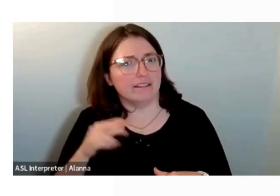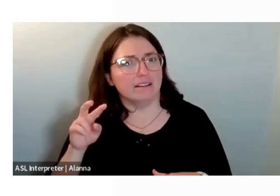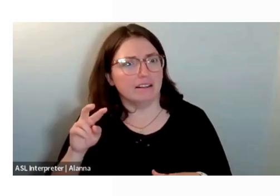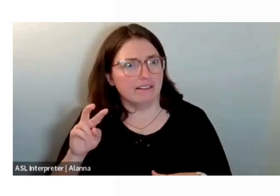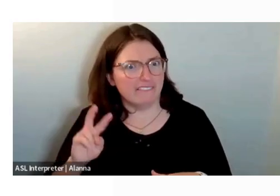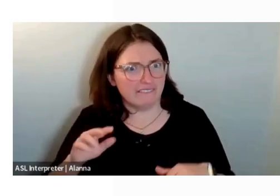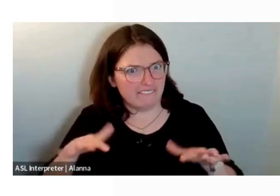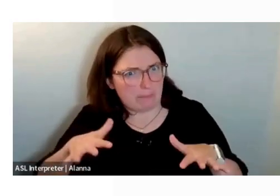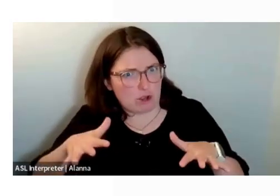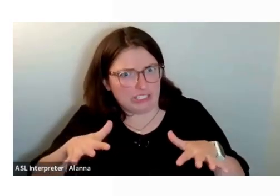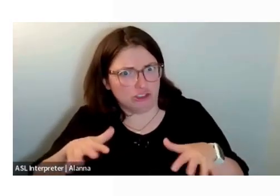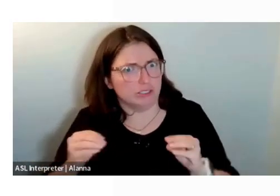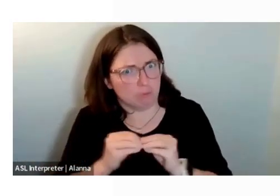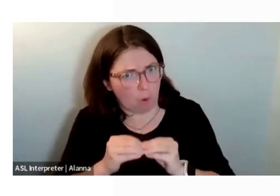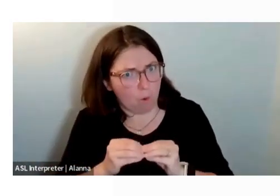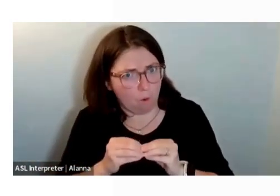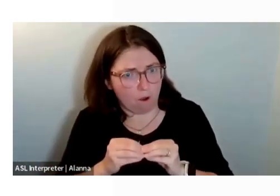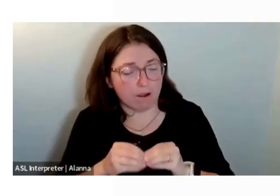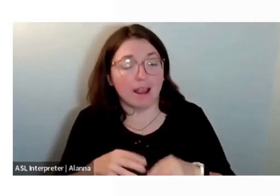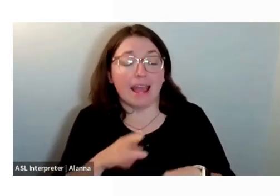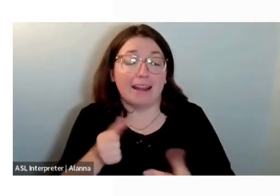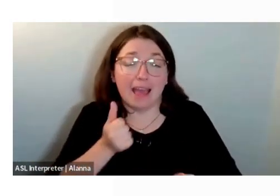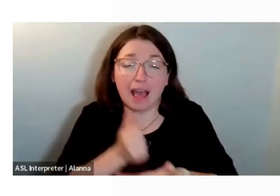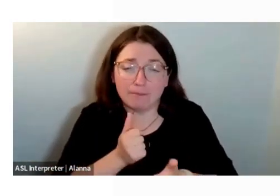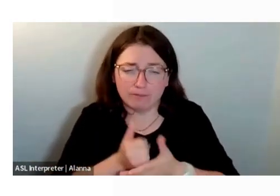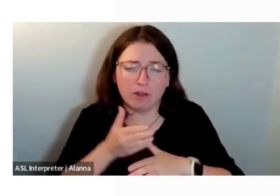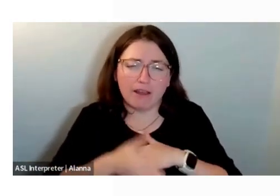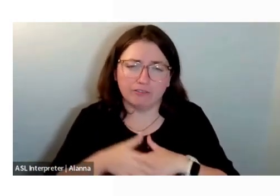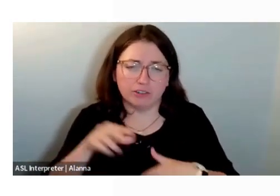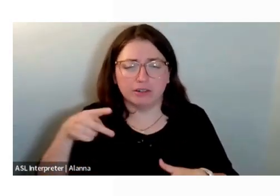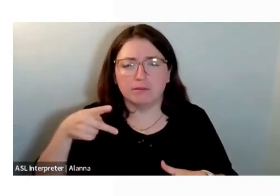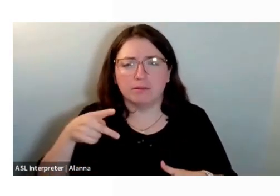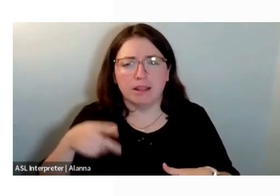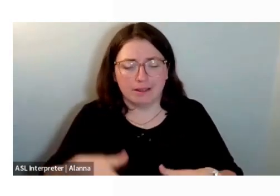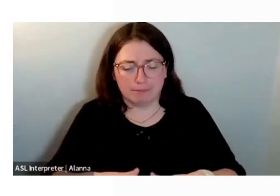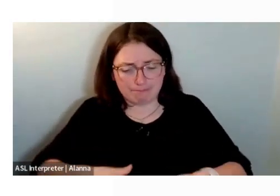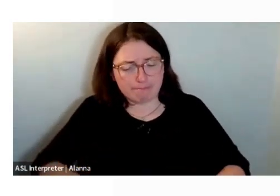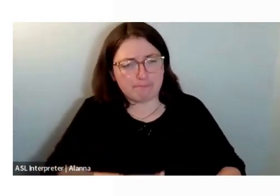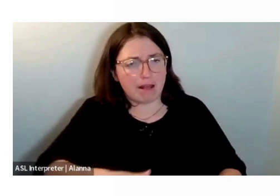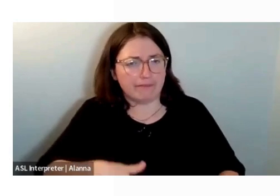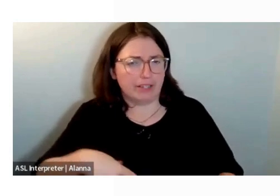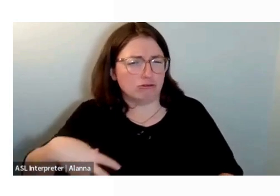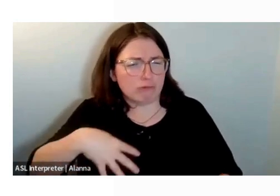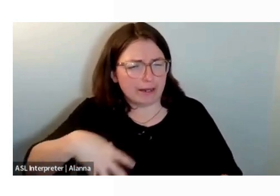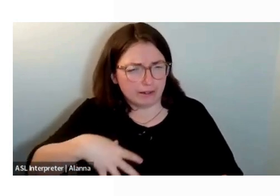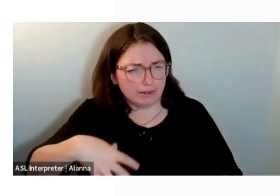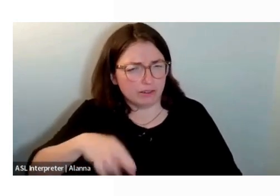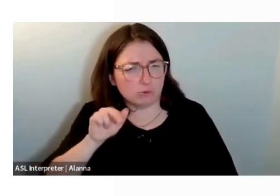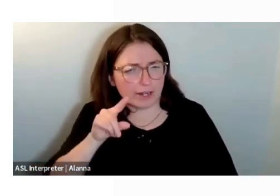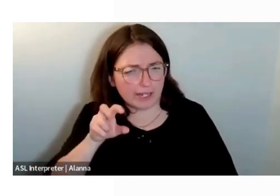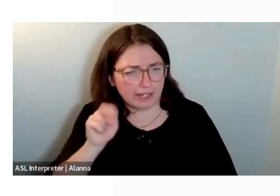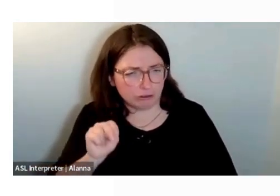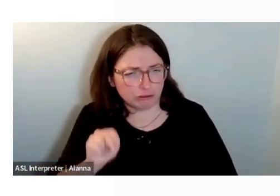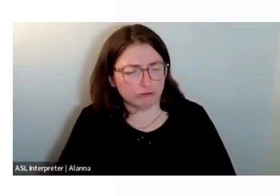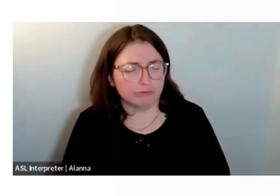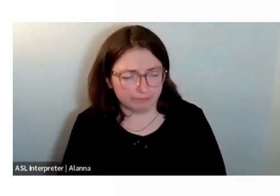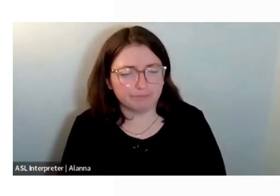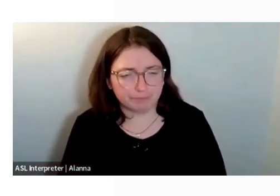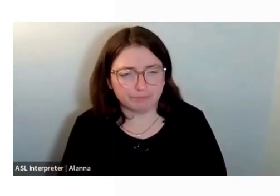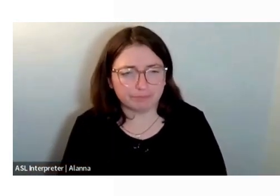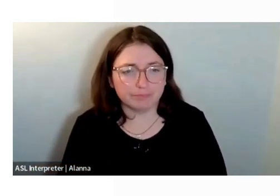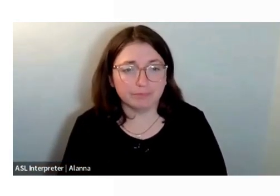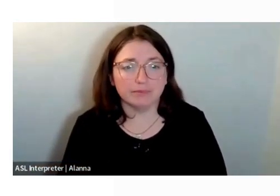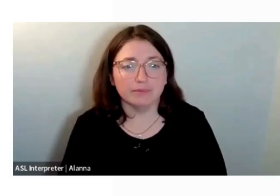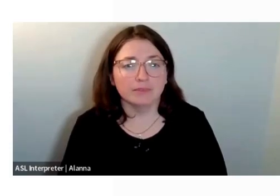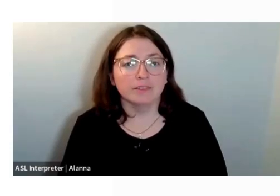useful after pelvic radiation to help the skin recover. The difficulty here is